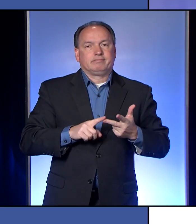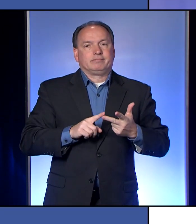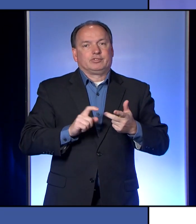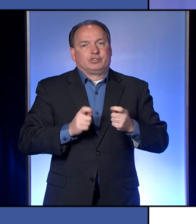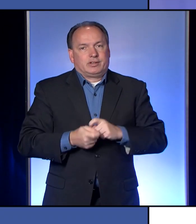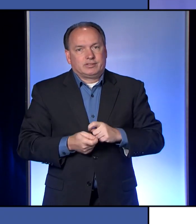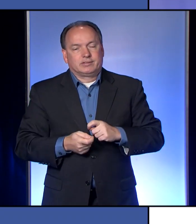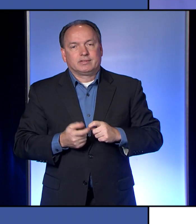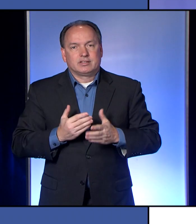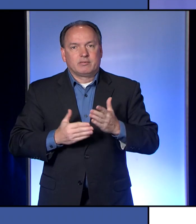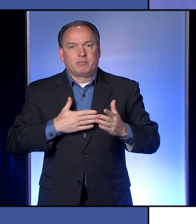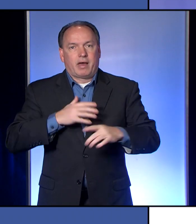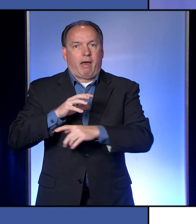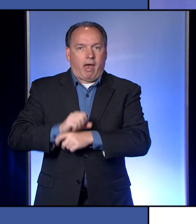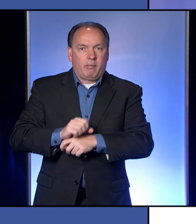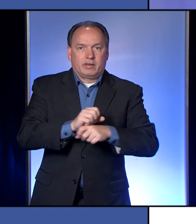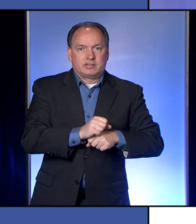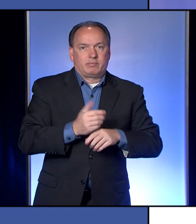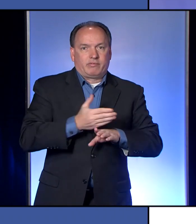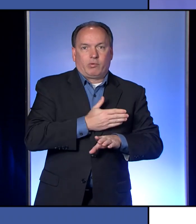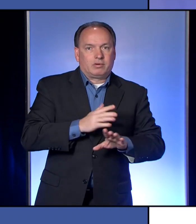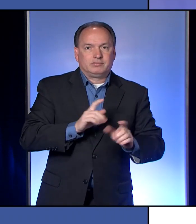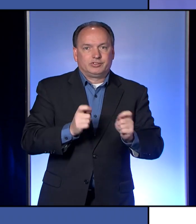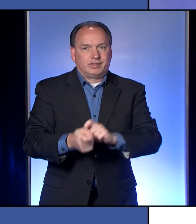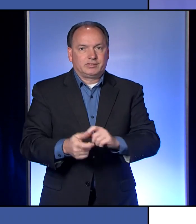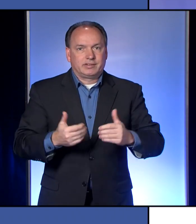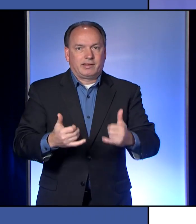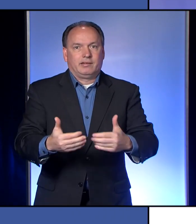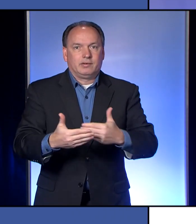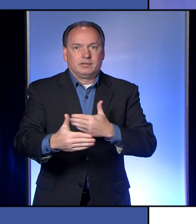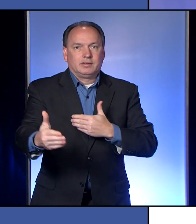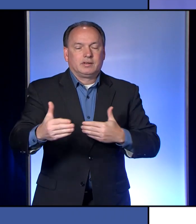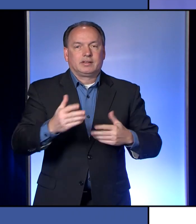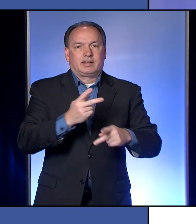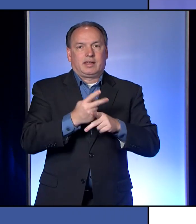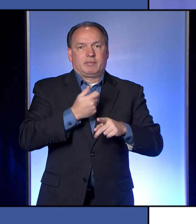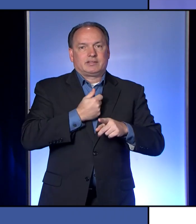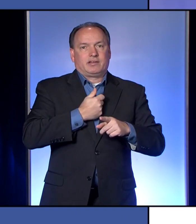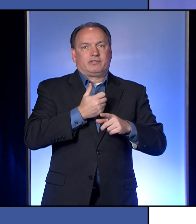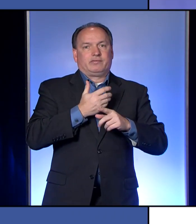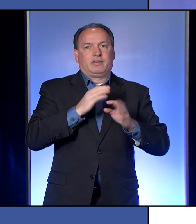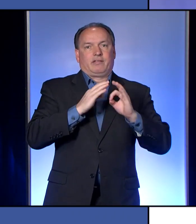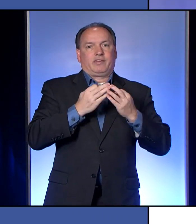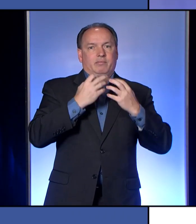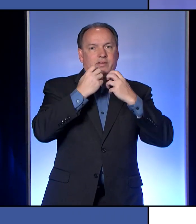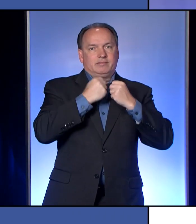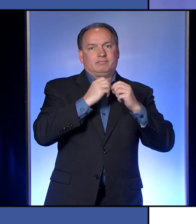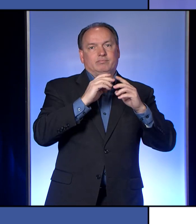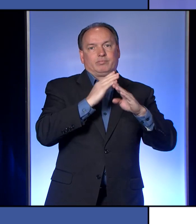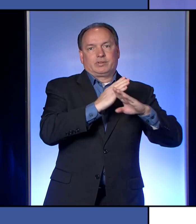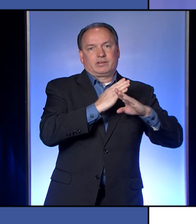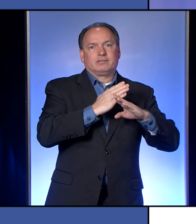changing, some of my habits from before so that I keep myself and my family protected. And that's good to hear.